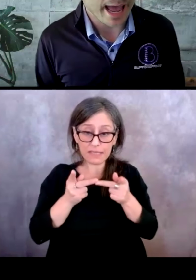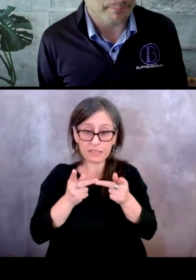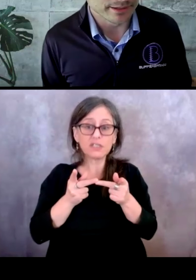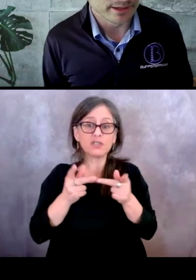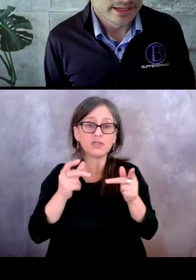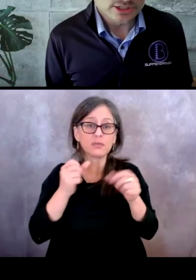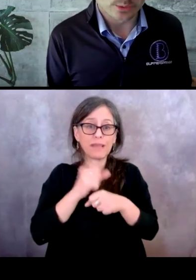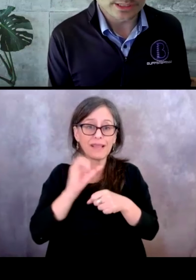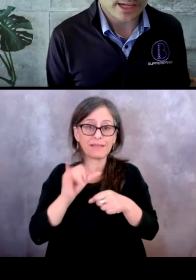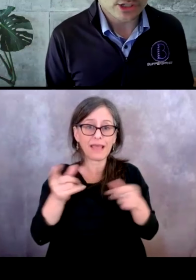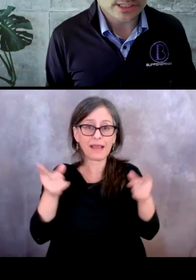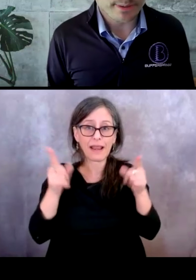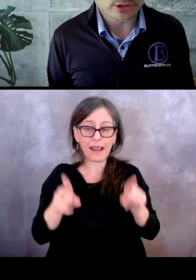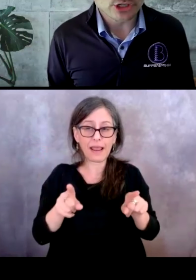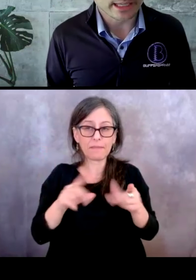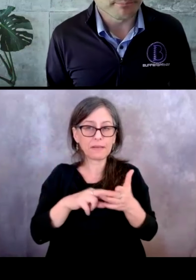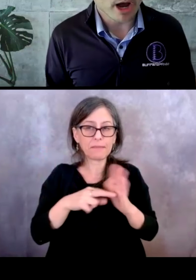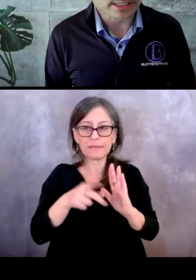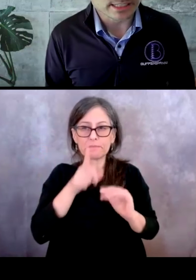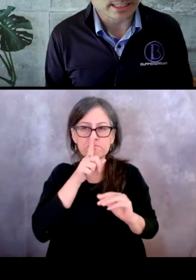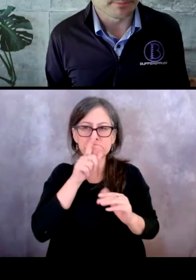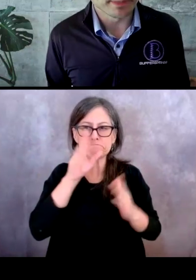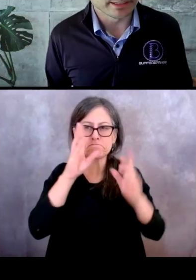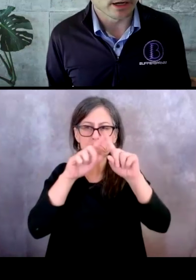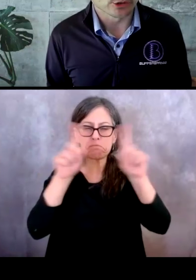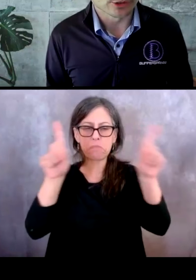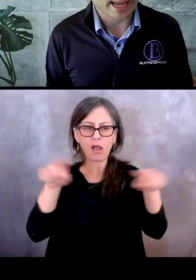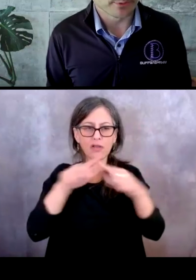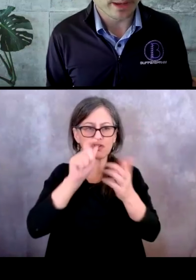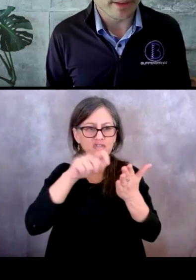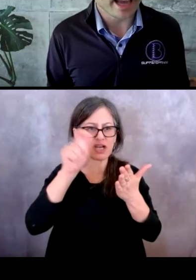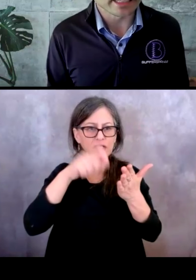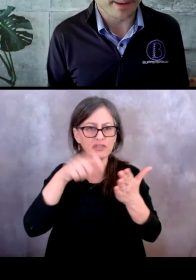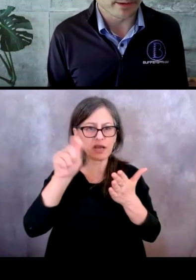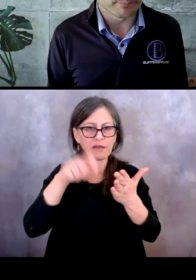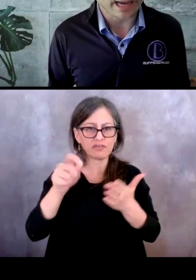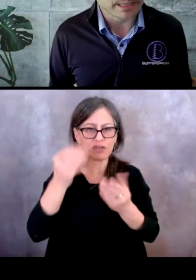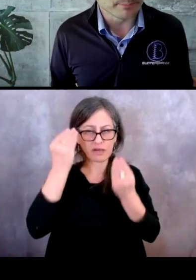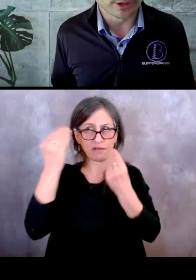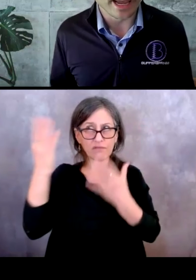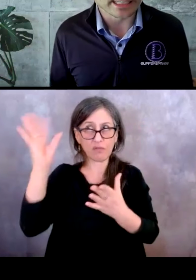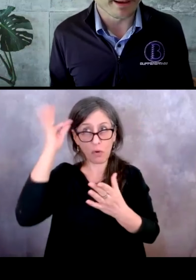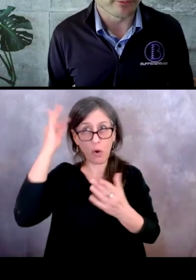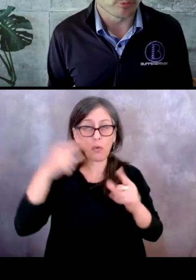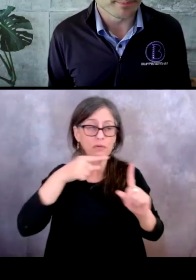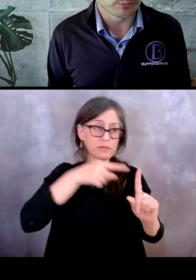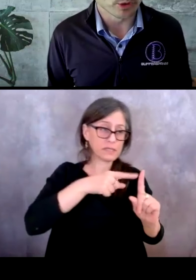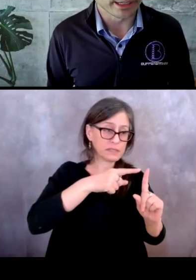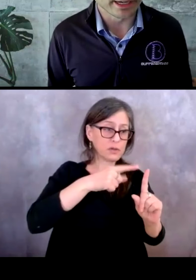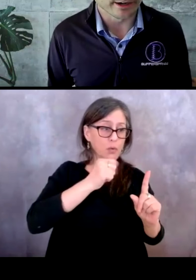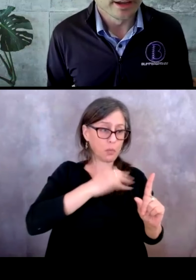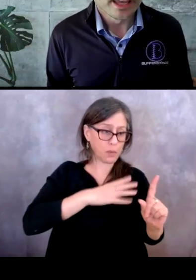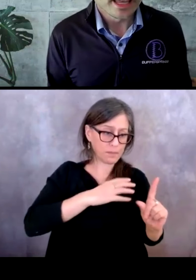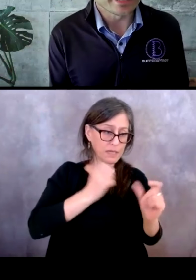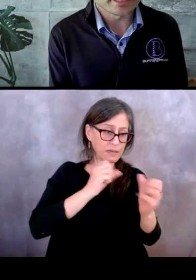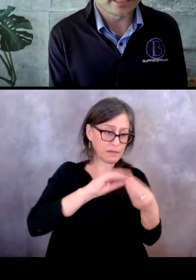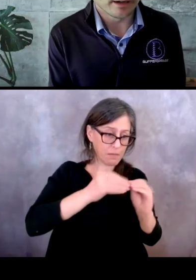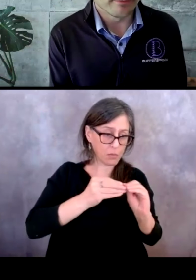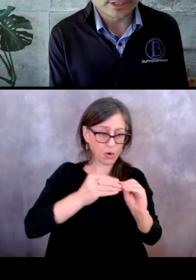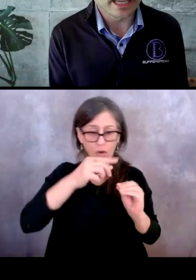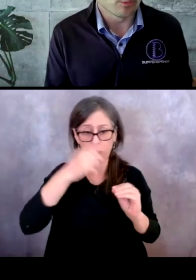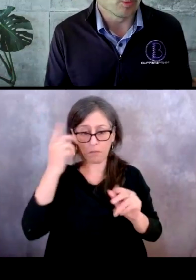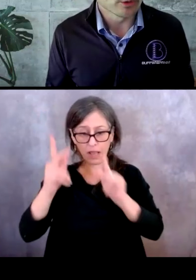make that happen? So it's not just about checking boxes and submitting to Uncle Sam that we have X amount of Black people and X amount of women working here.